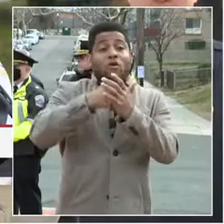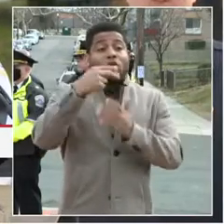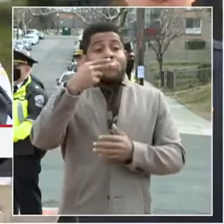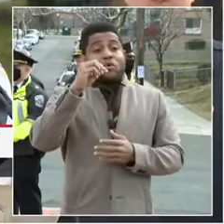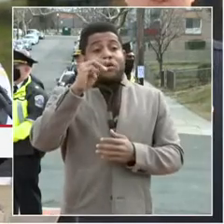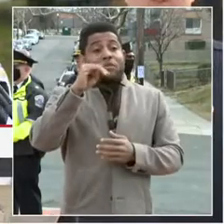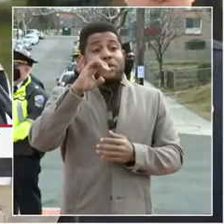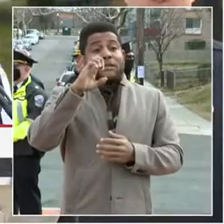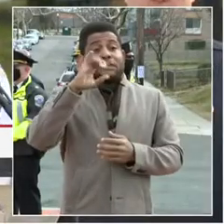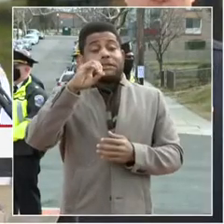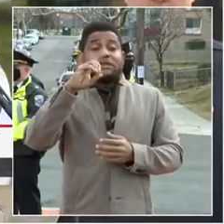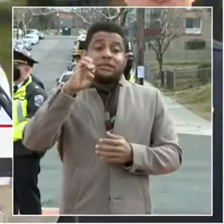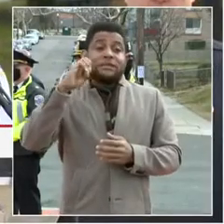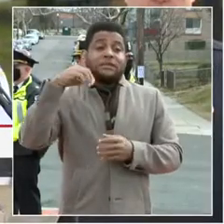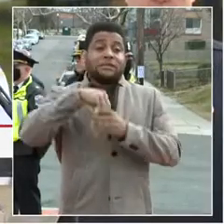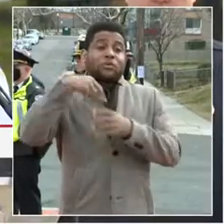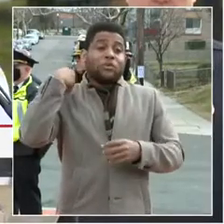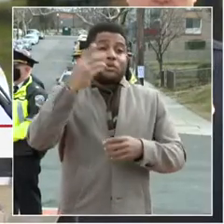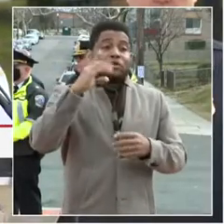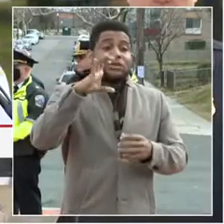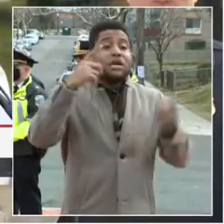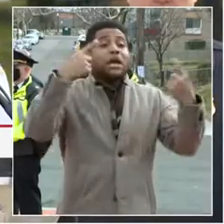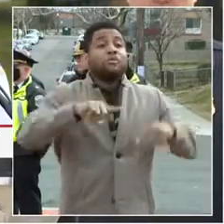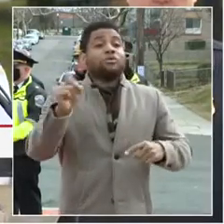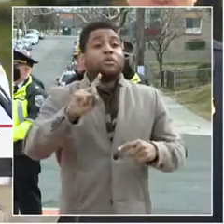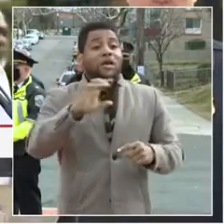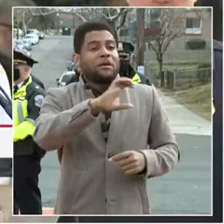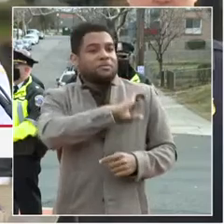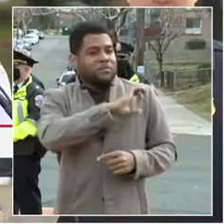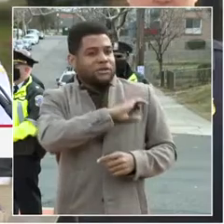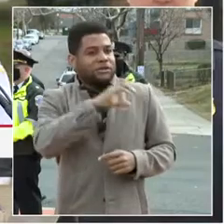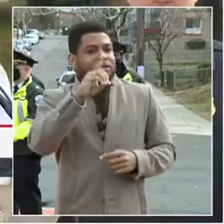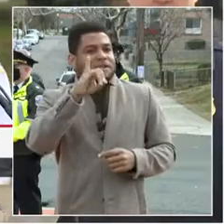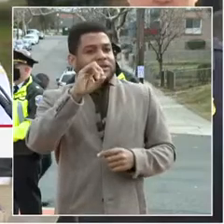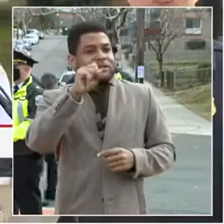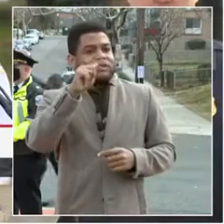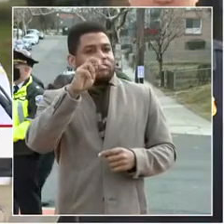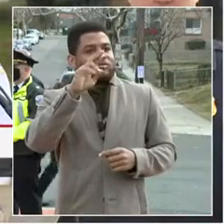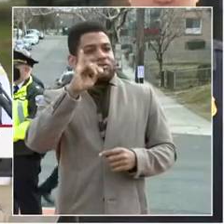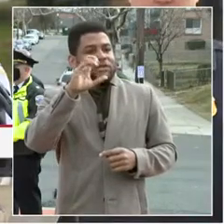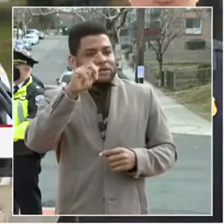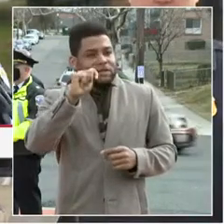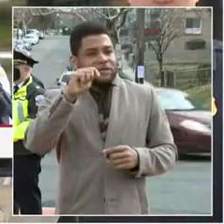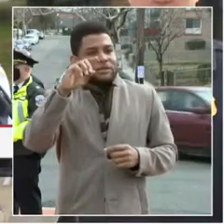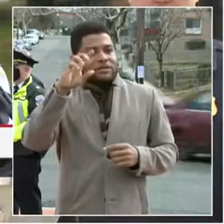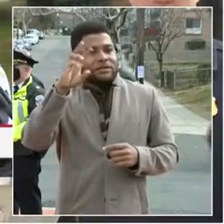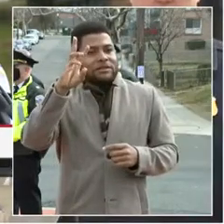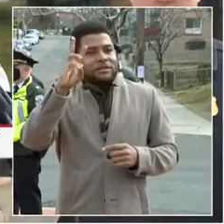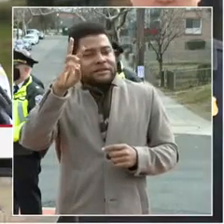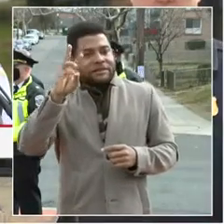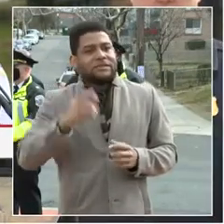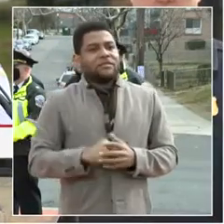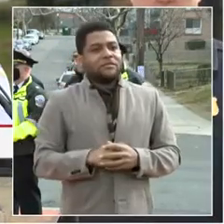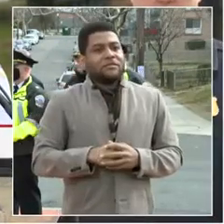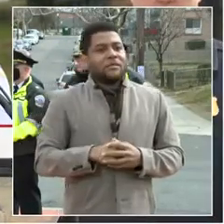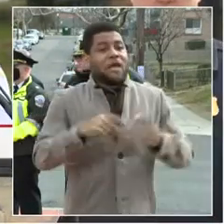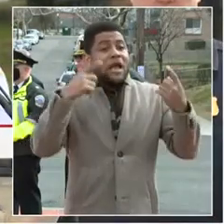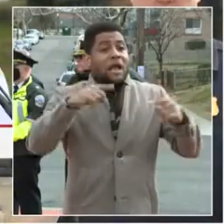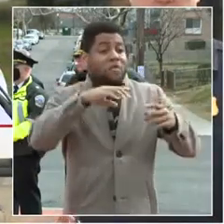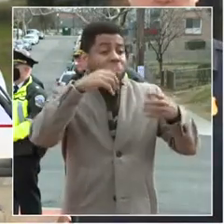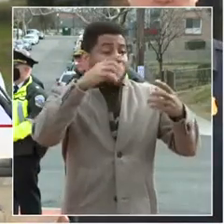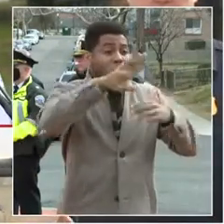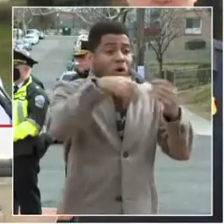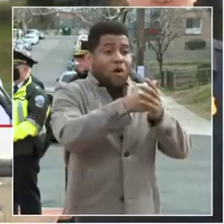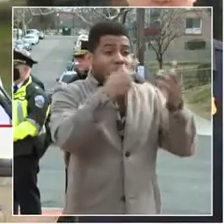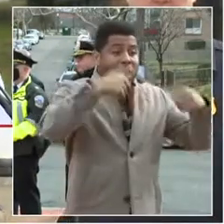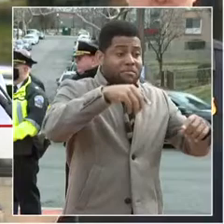year. Police districts 6D and 7D accounted for 62% of the homicides.